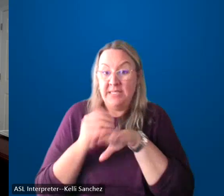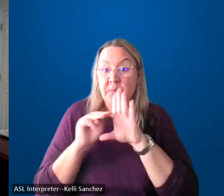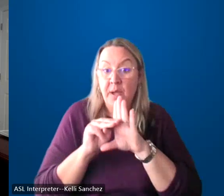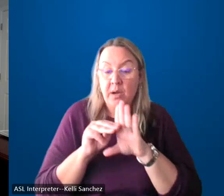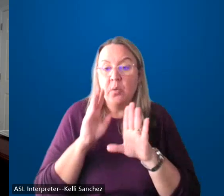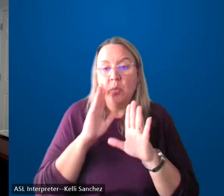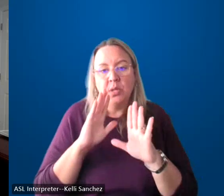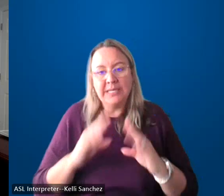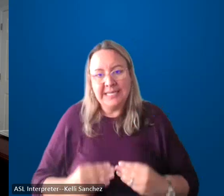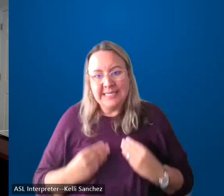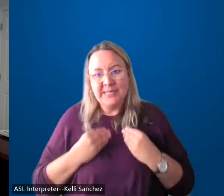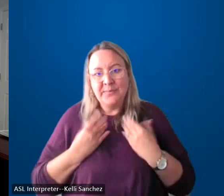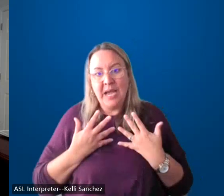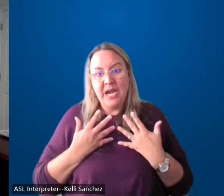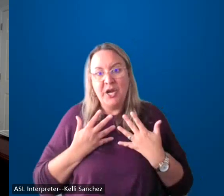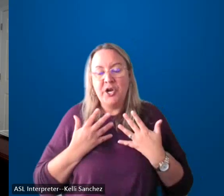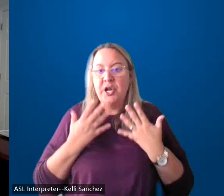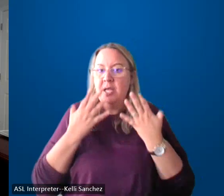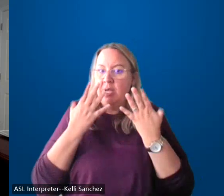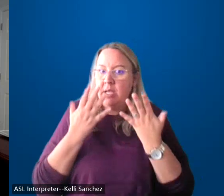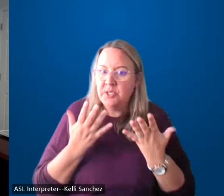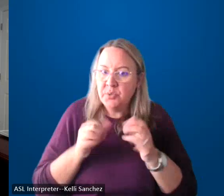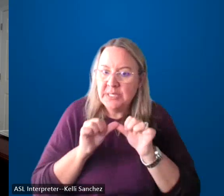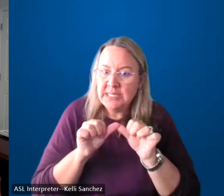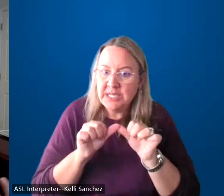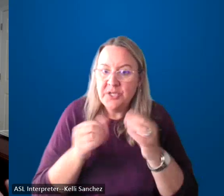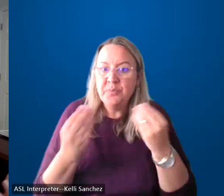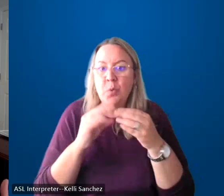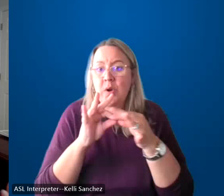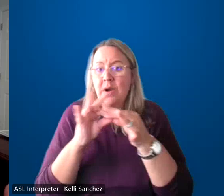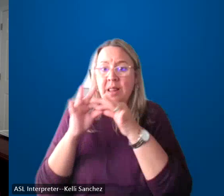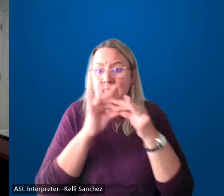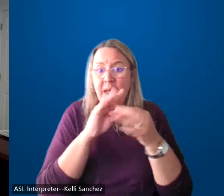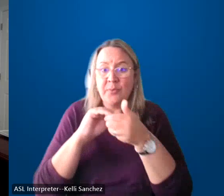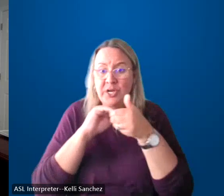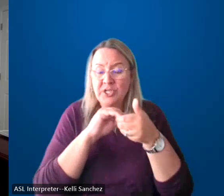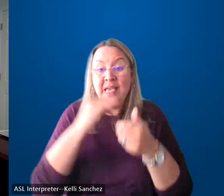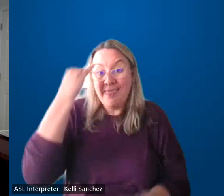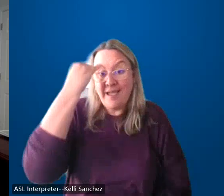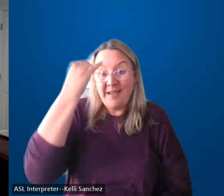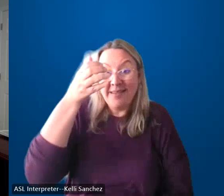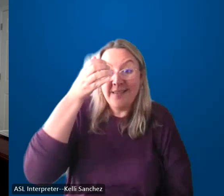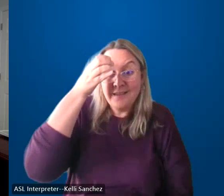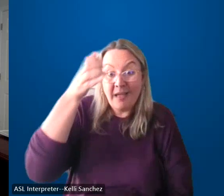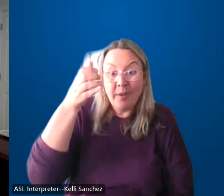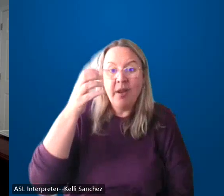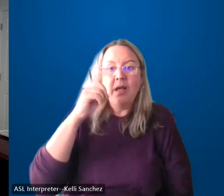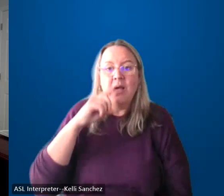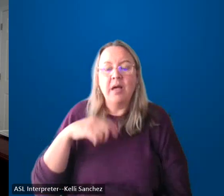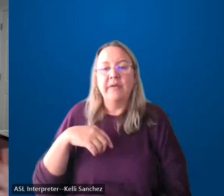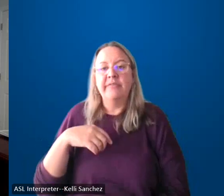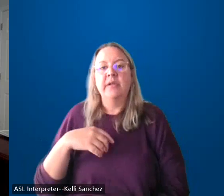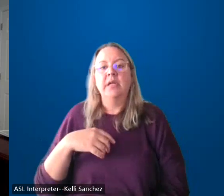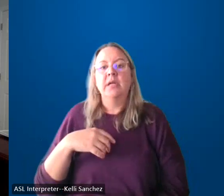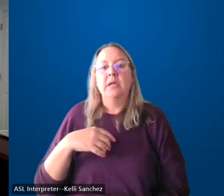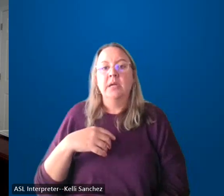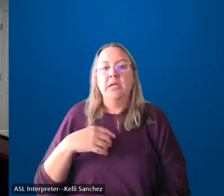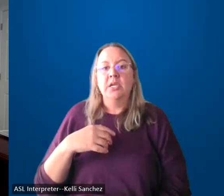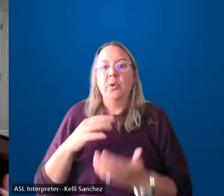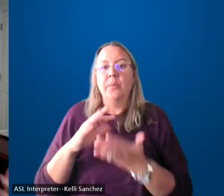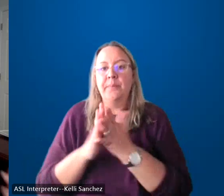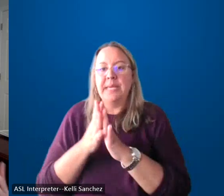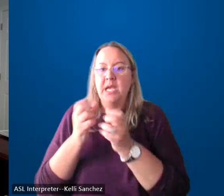help to create more opportunities of collaboration. And the idea and the concept of warm handoff would then be solidified